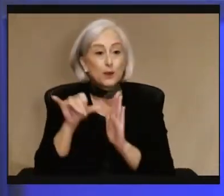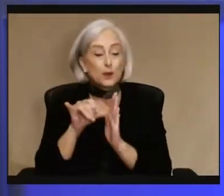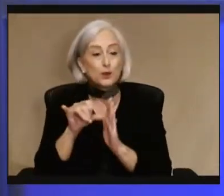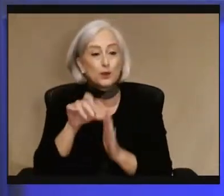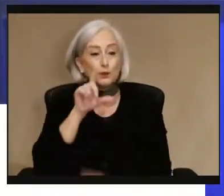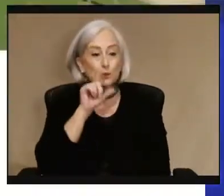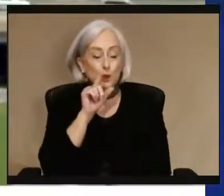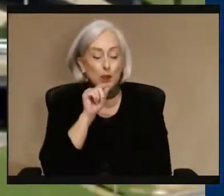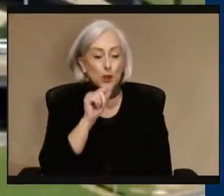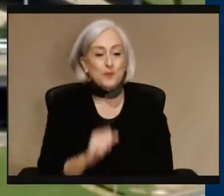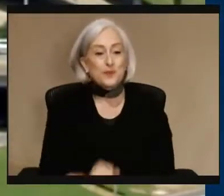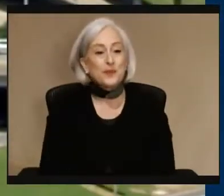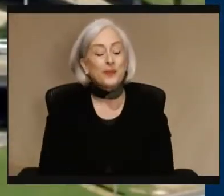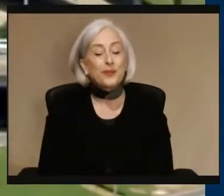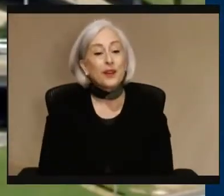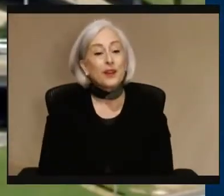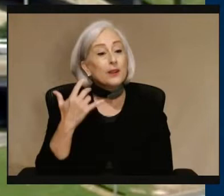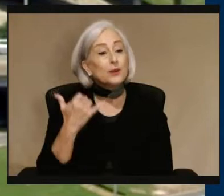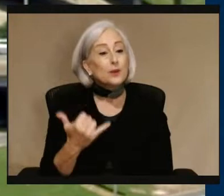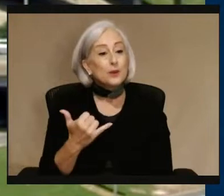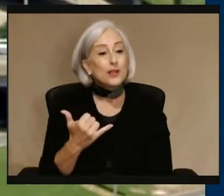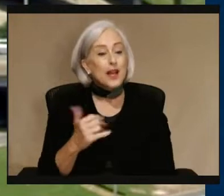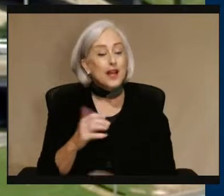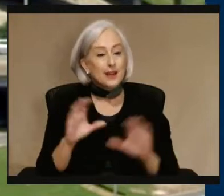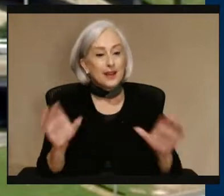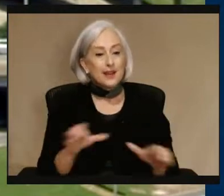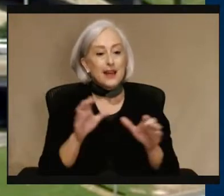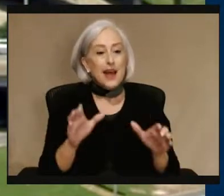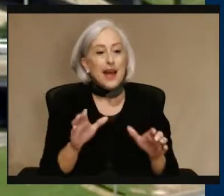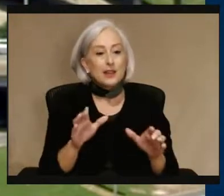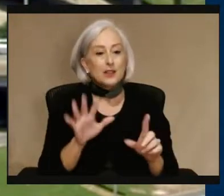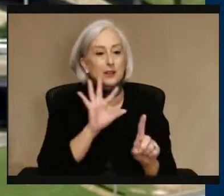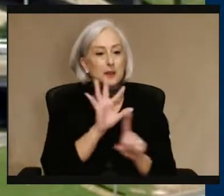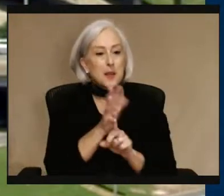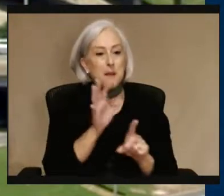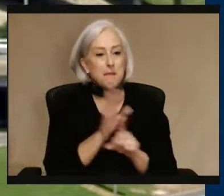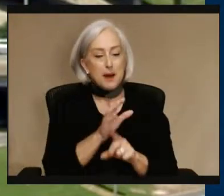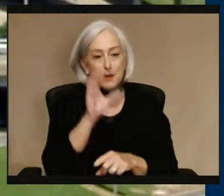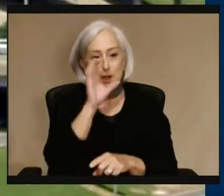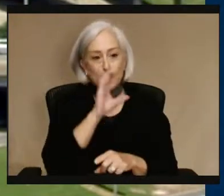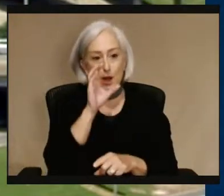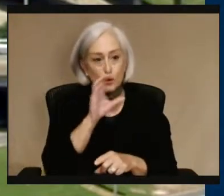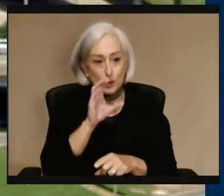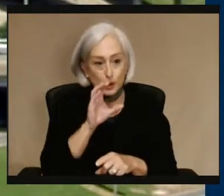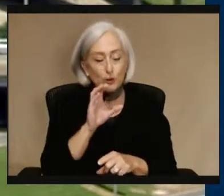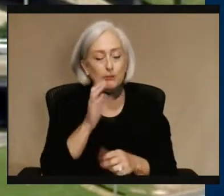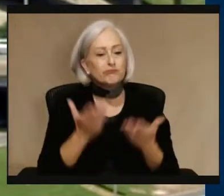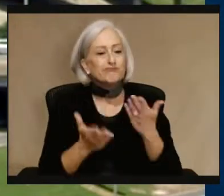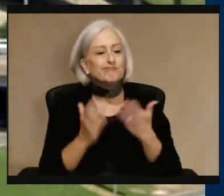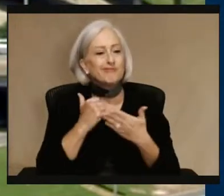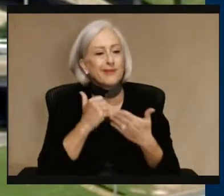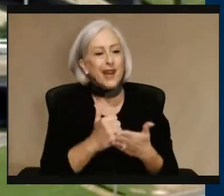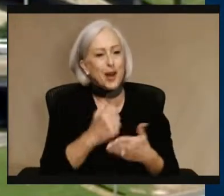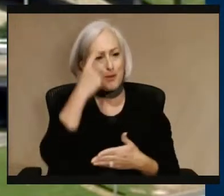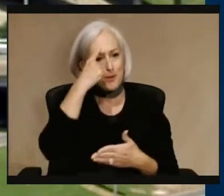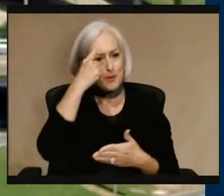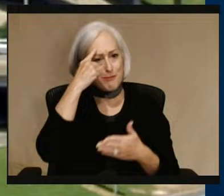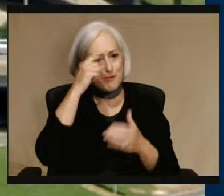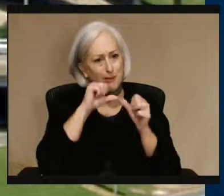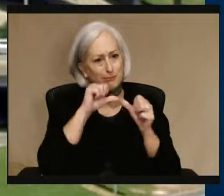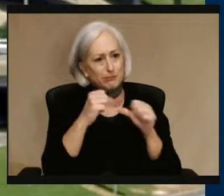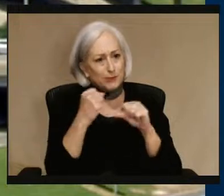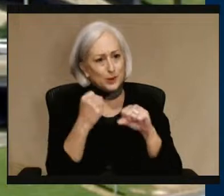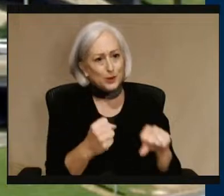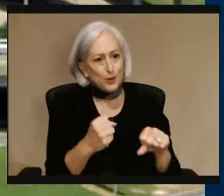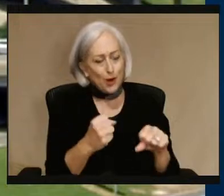up today, the actions of a popular cartoon character could help keep your mind intact. We'll take a bite out of this latest study. In just